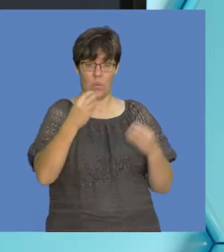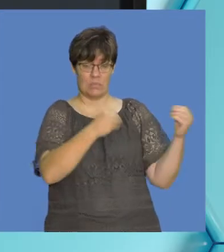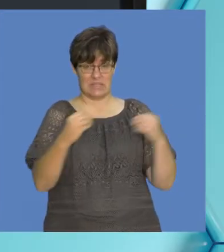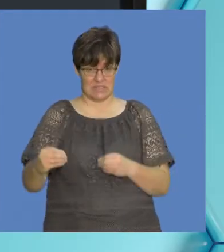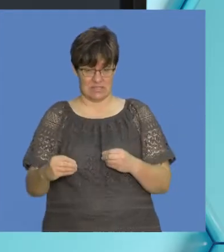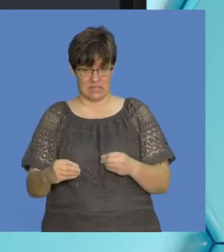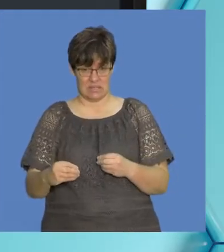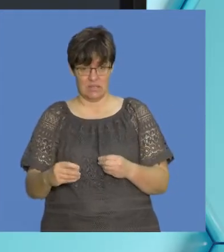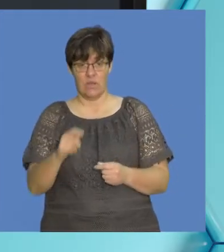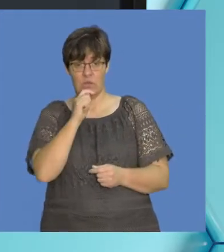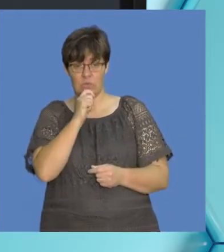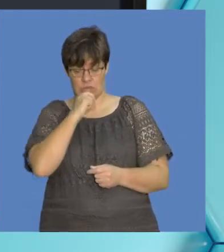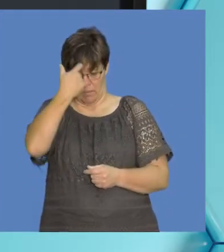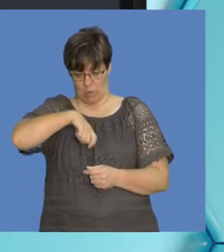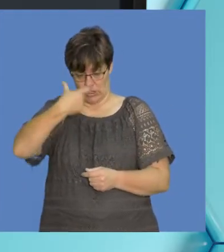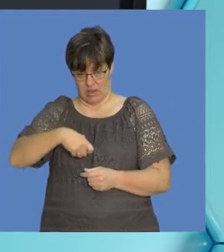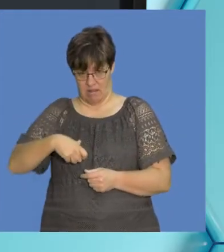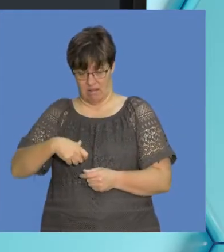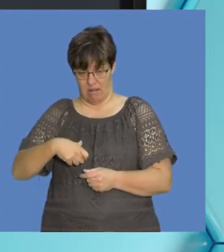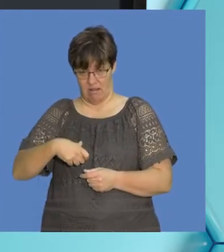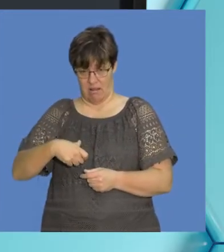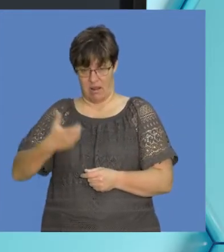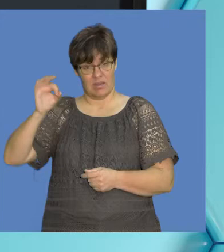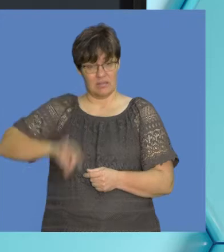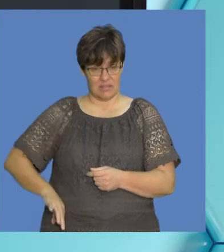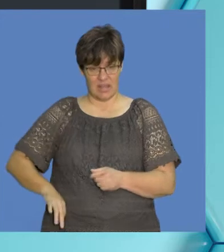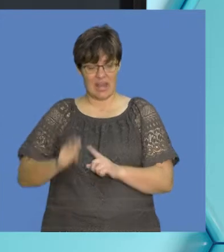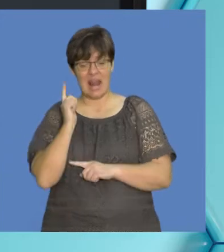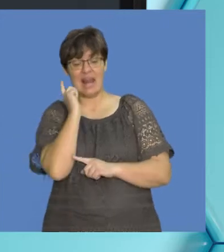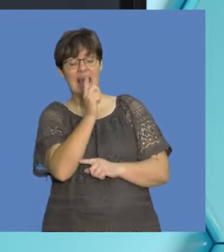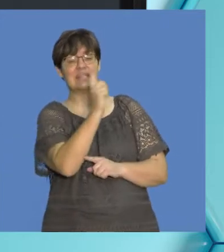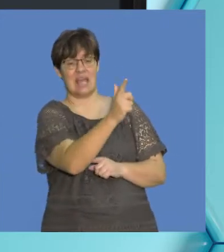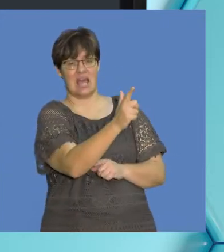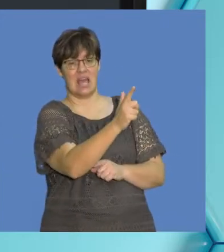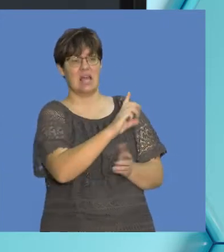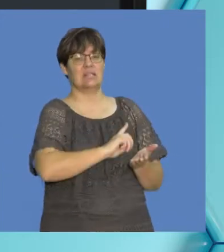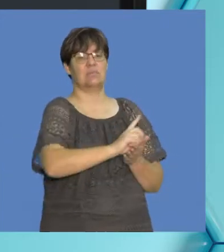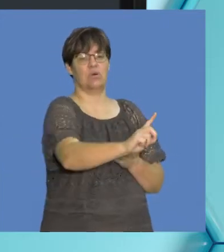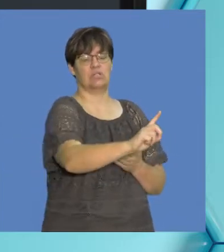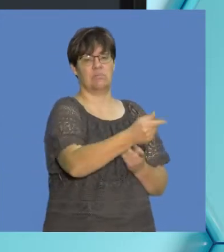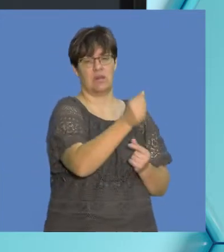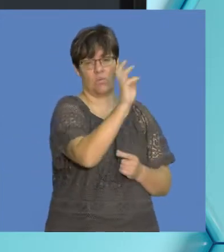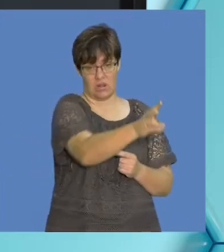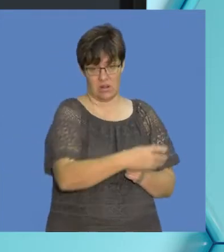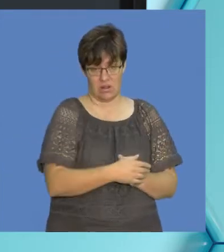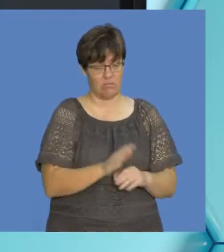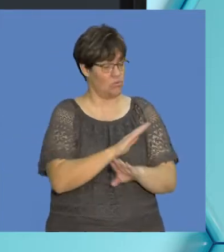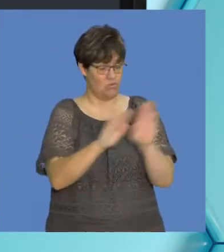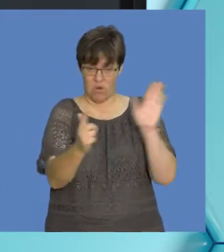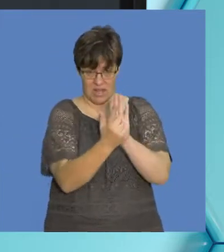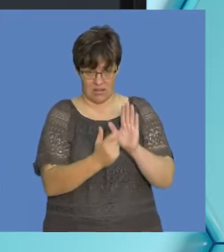is using the money for personal gain and then at a later stage going to deposit that money. It's